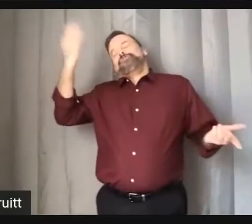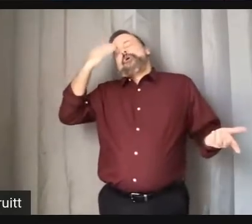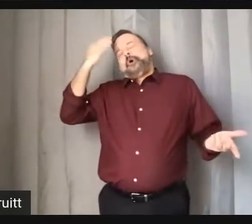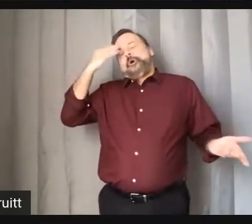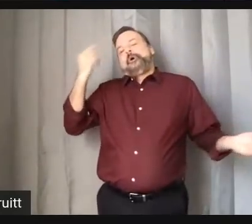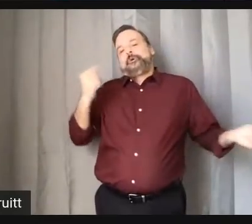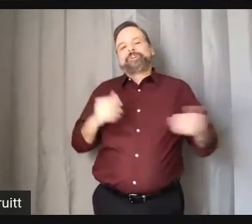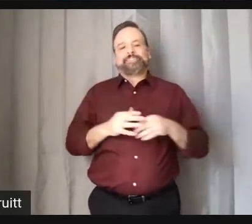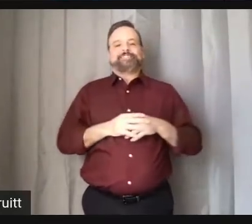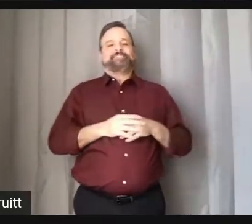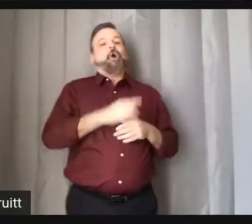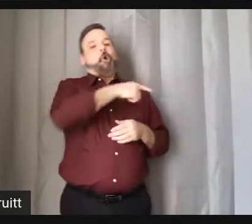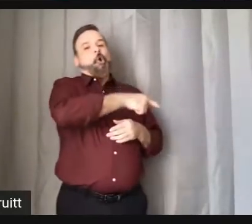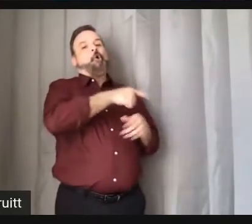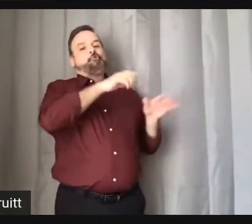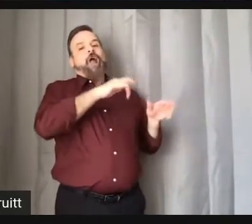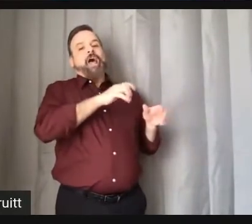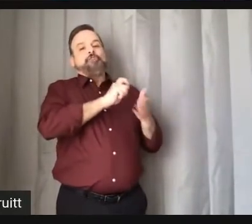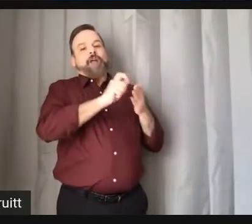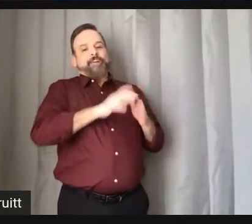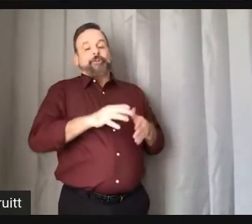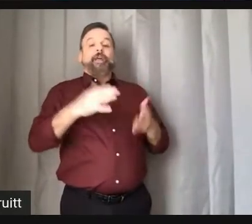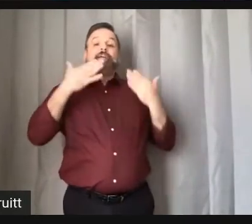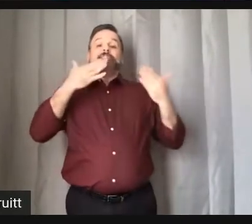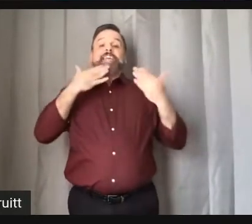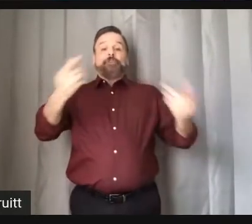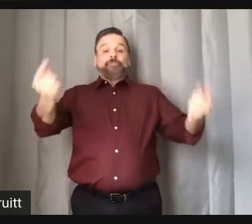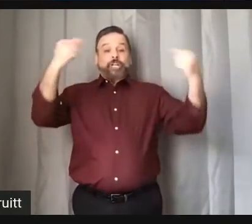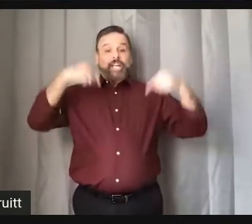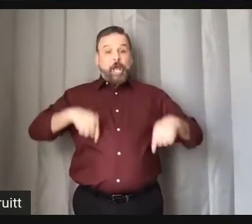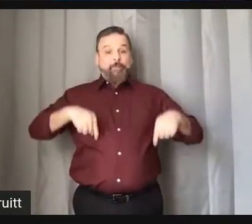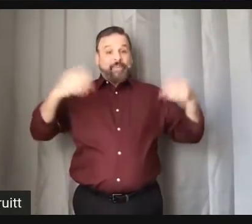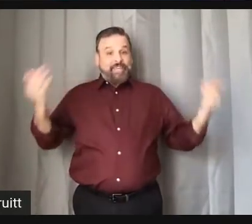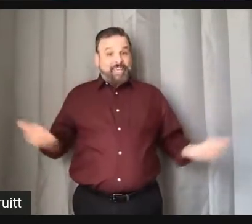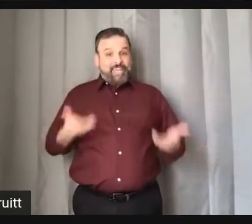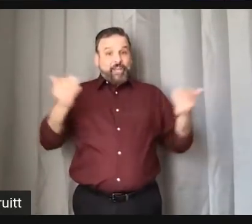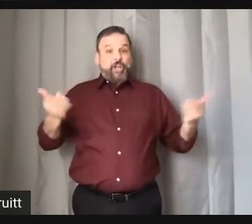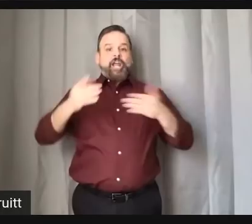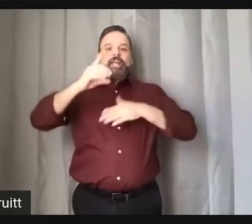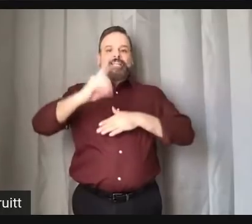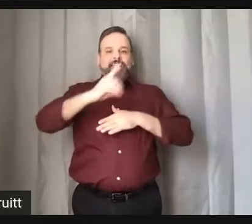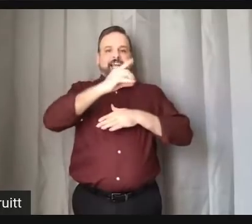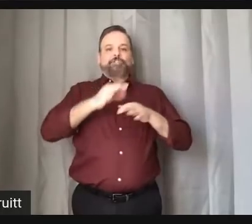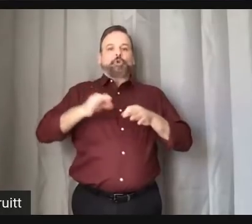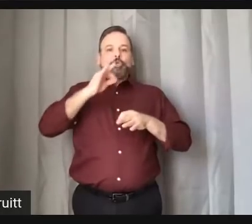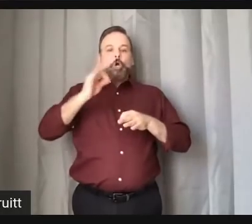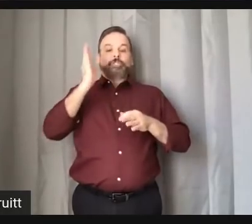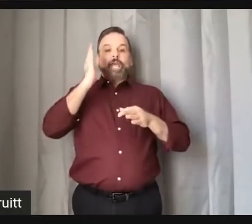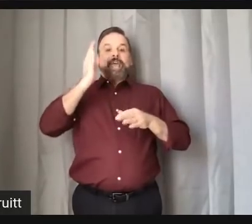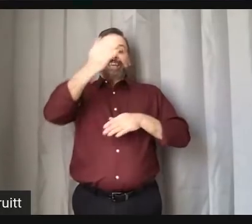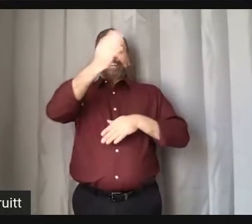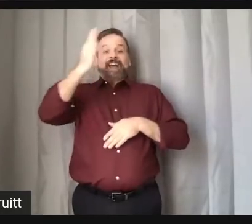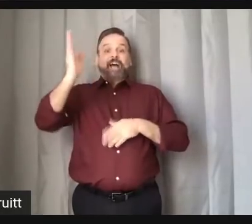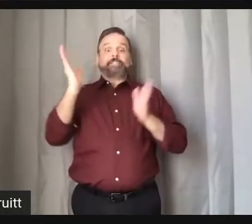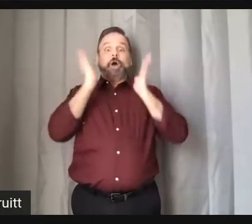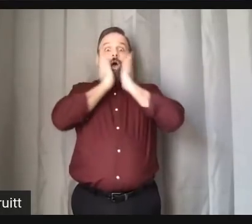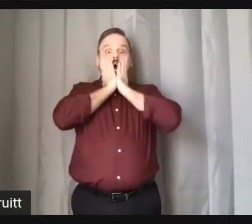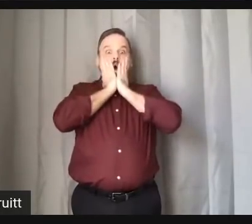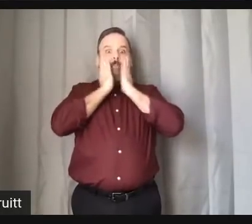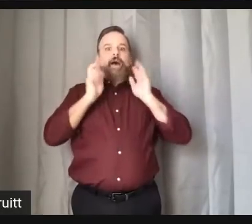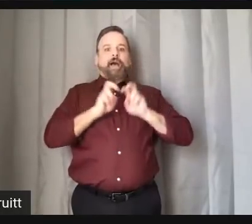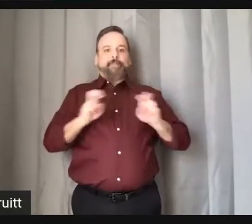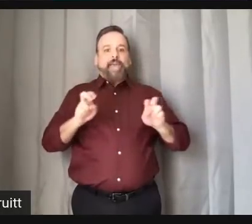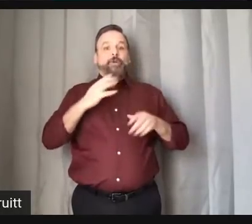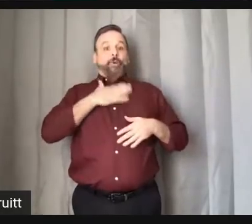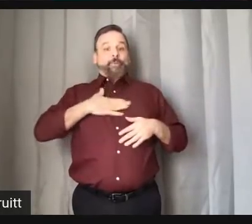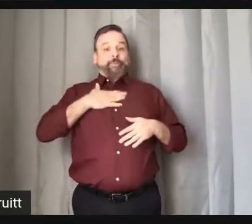Writer. Thank you, everyone, for coming to the Dinosaurs, Ghosts, and Gods, Oh My panel. Please make sure to